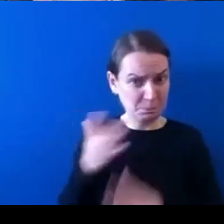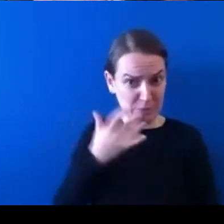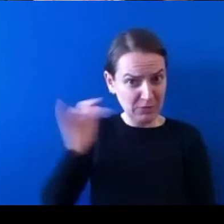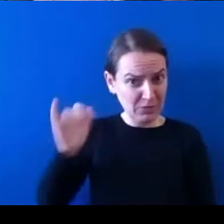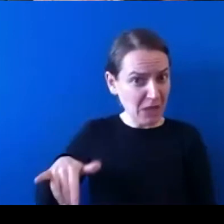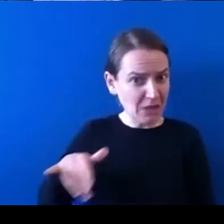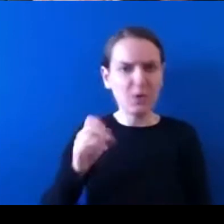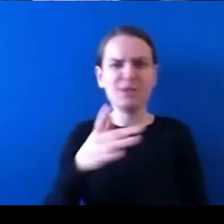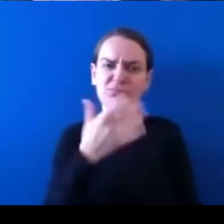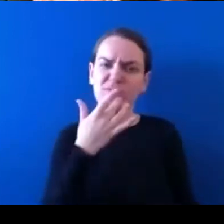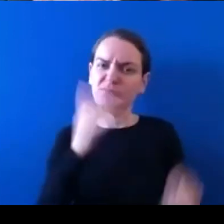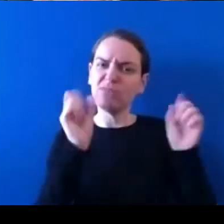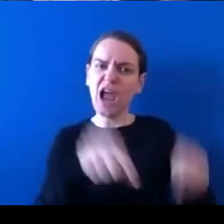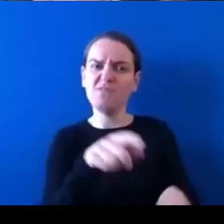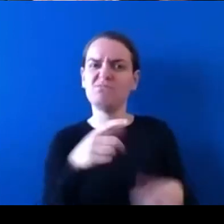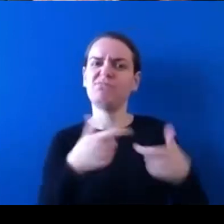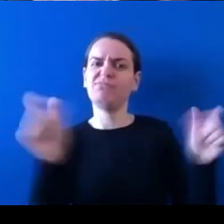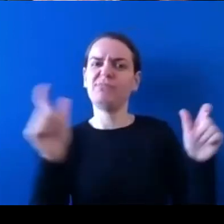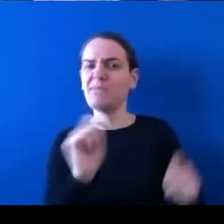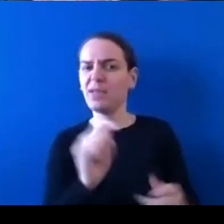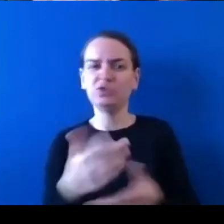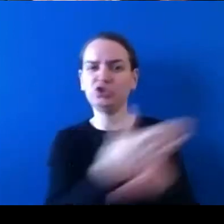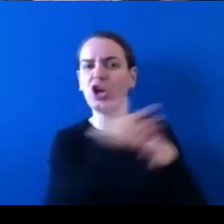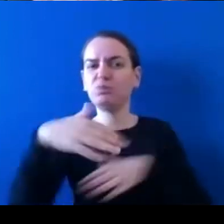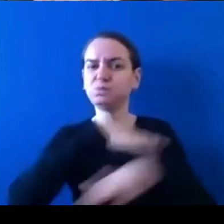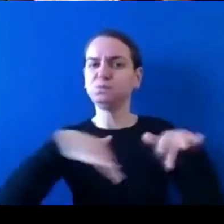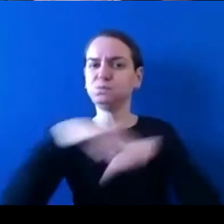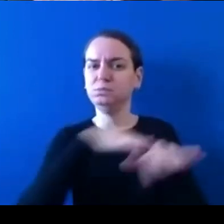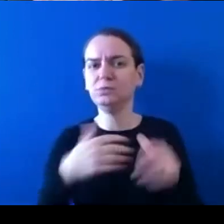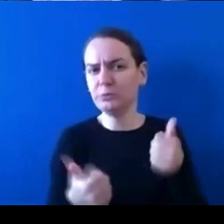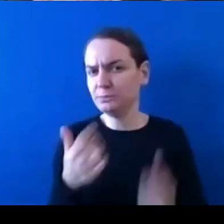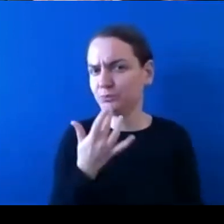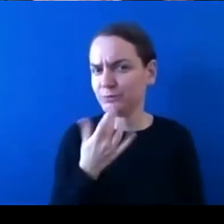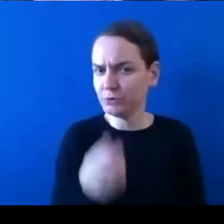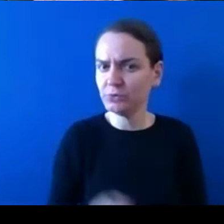The contrast, again, looking at the contrast, the lighting.